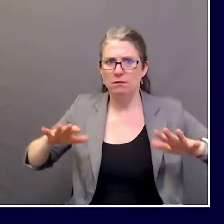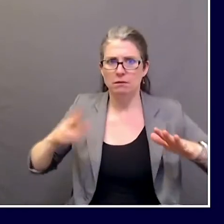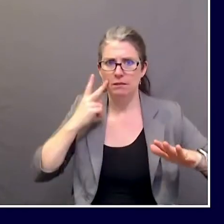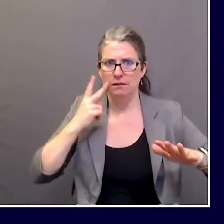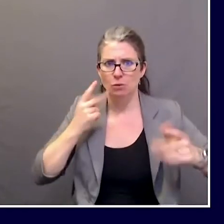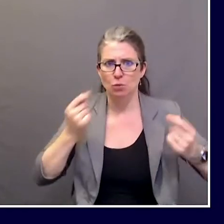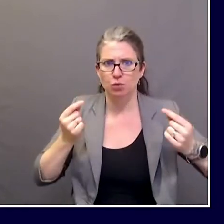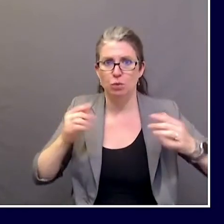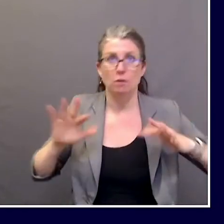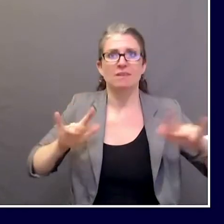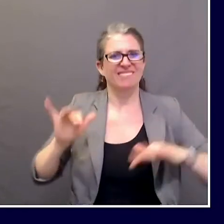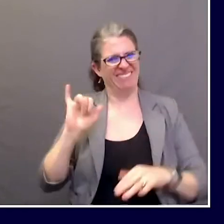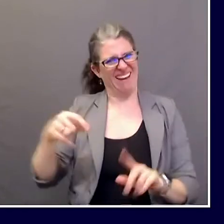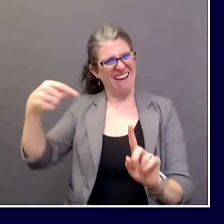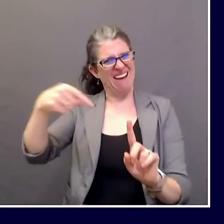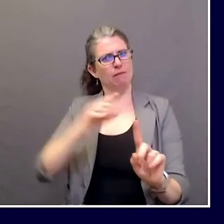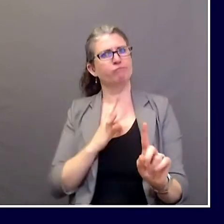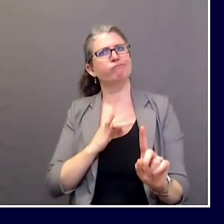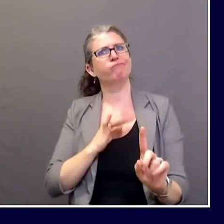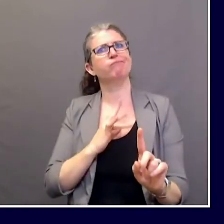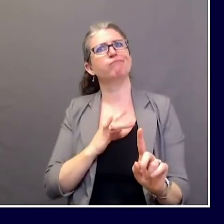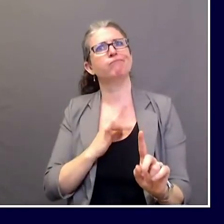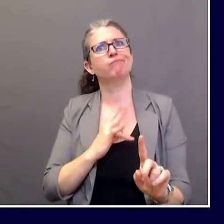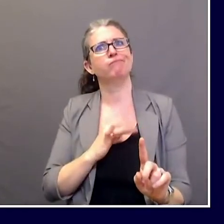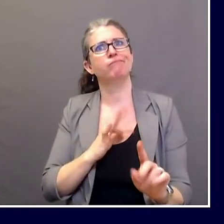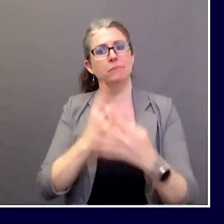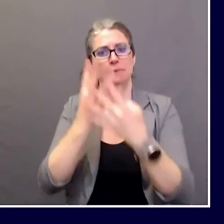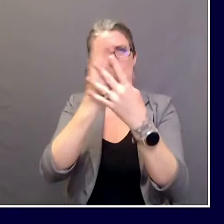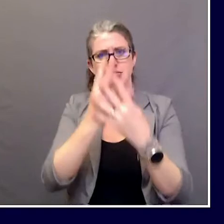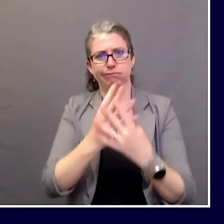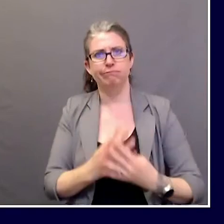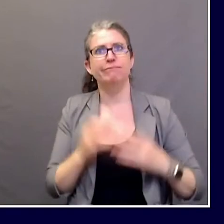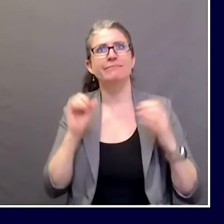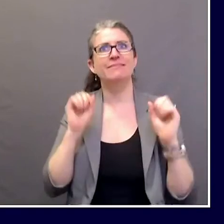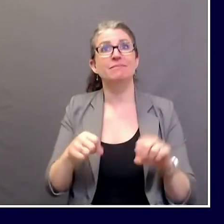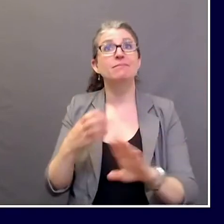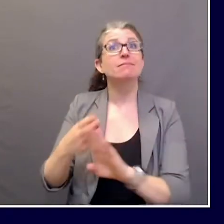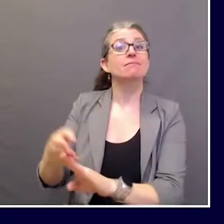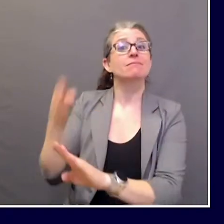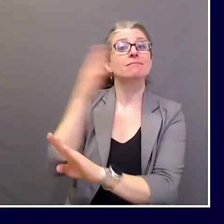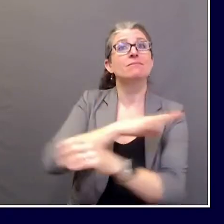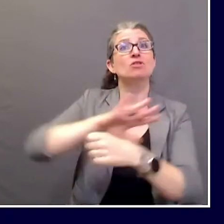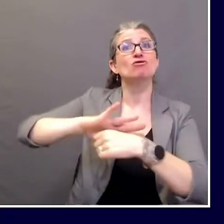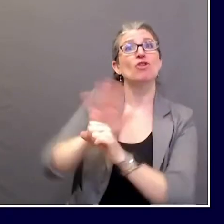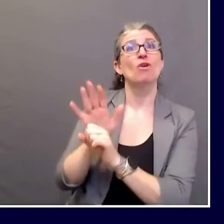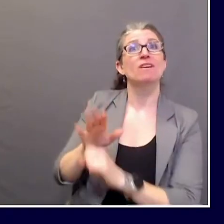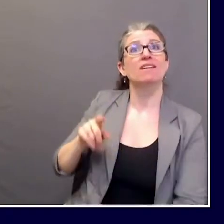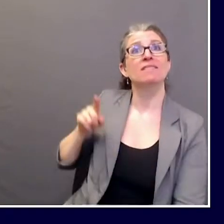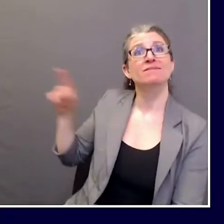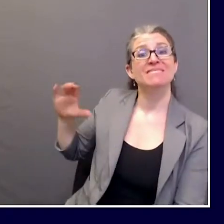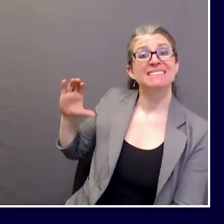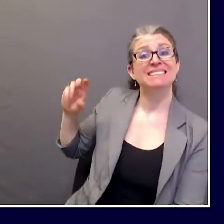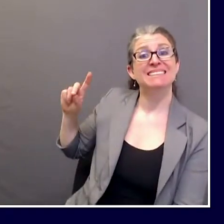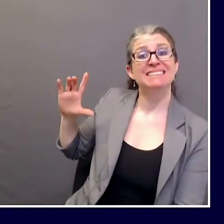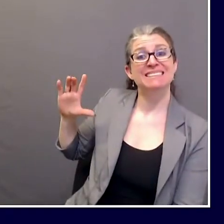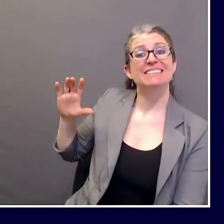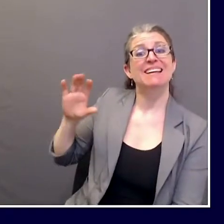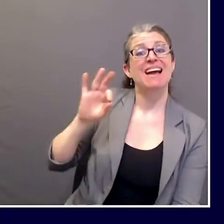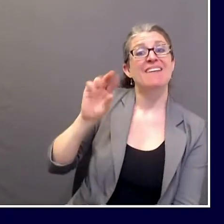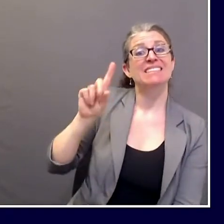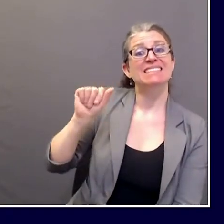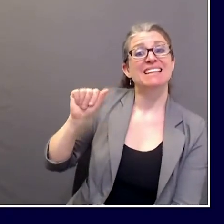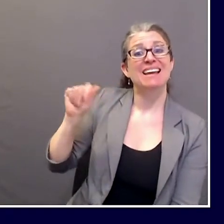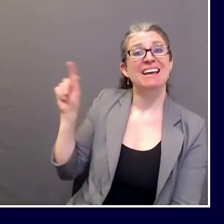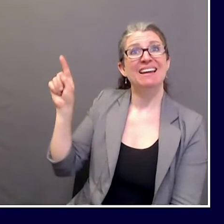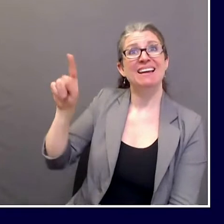market all the time. Reports come in, and they're what's called signals. And these signals come in, and then